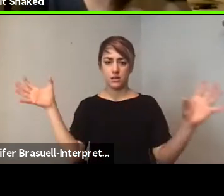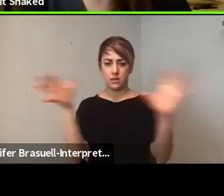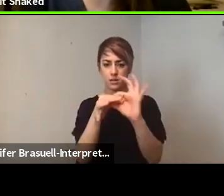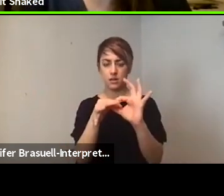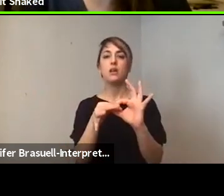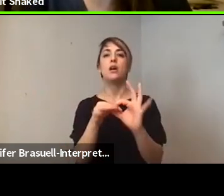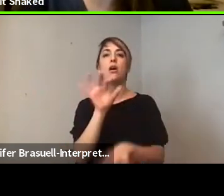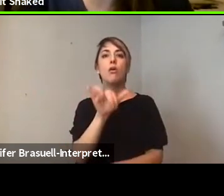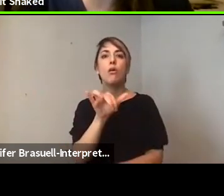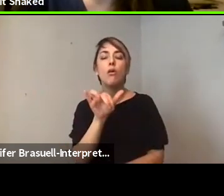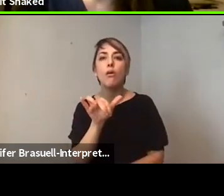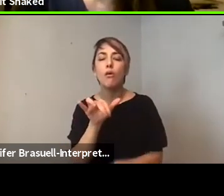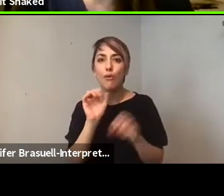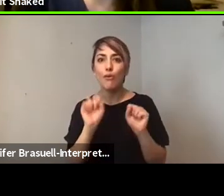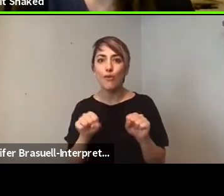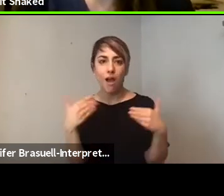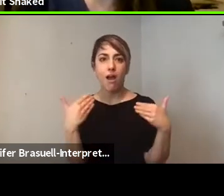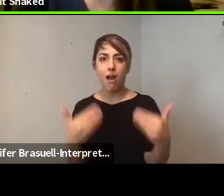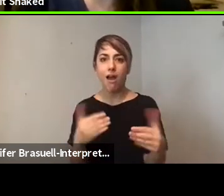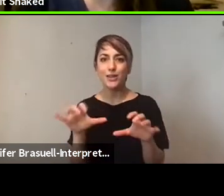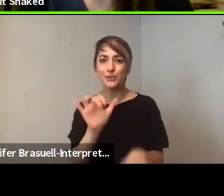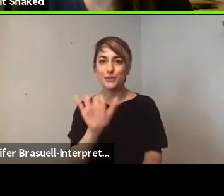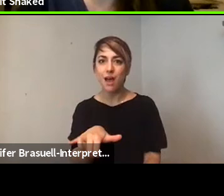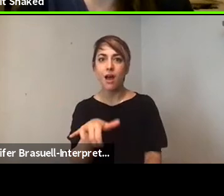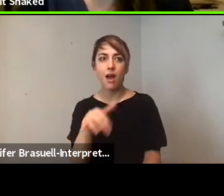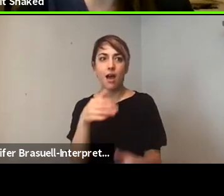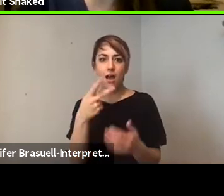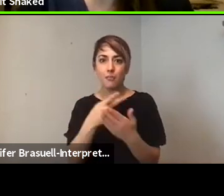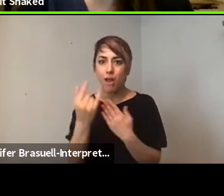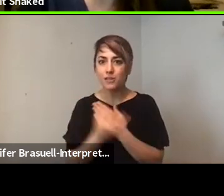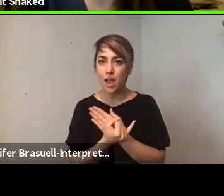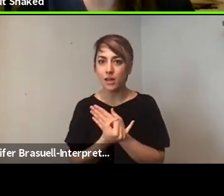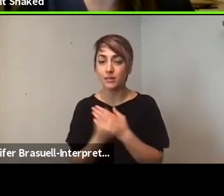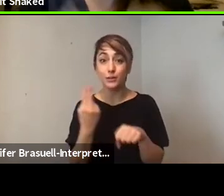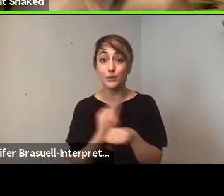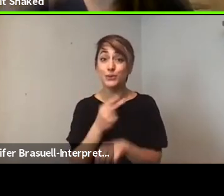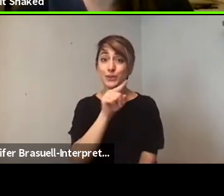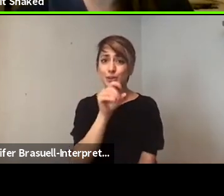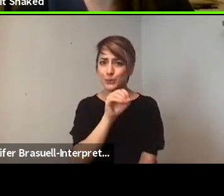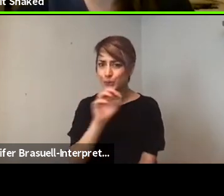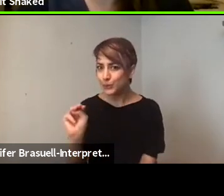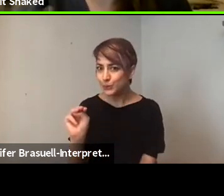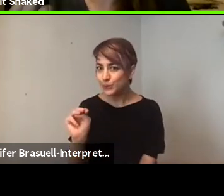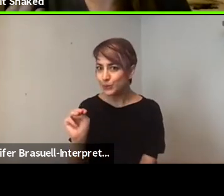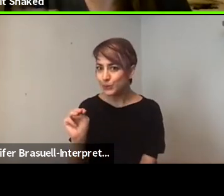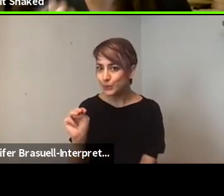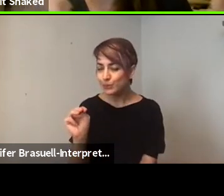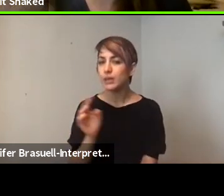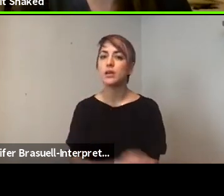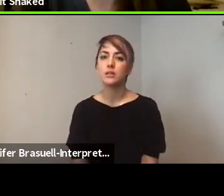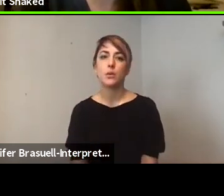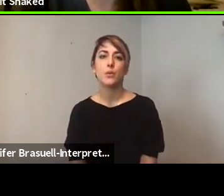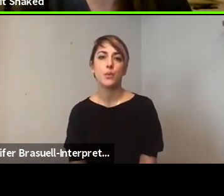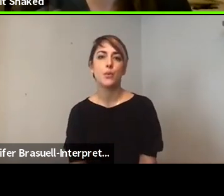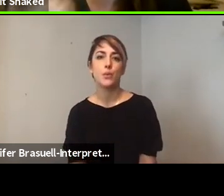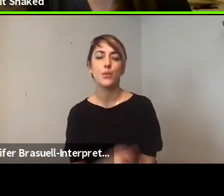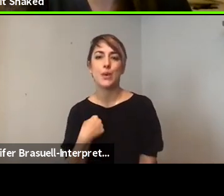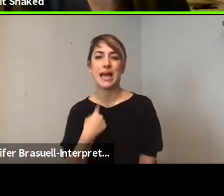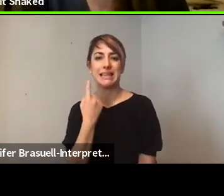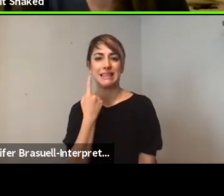And it's actually some kind of a ceremony that we need to do all over the world at the same